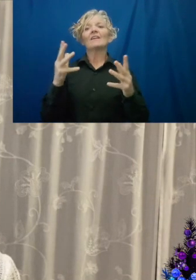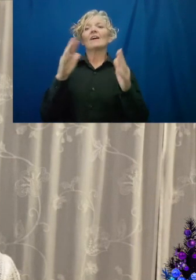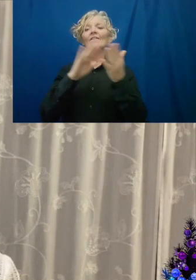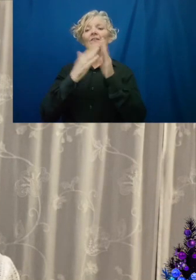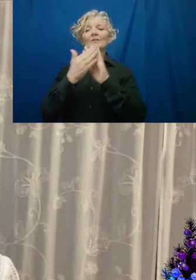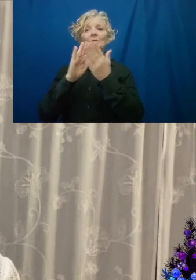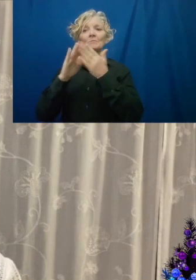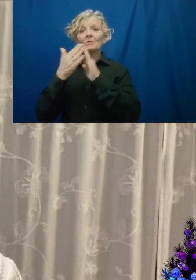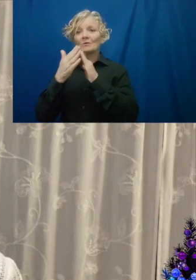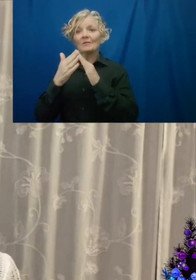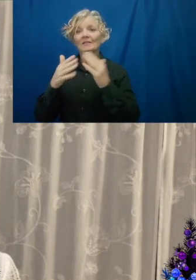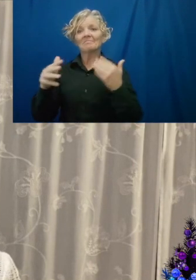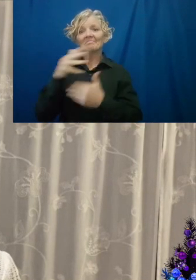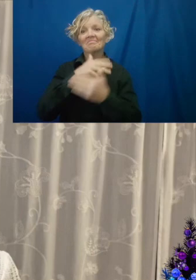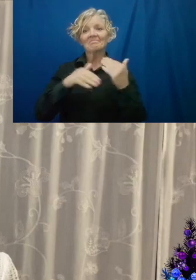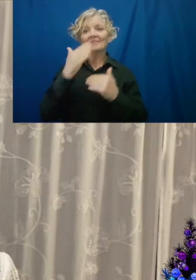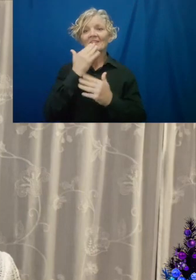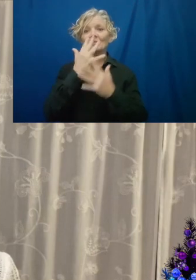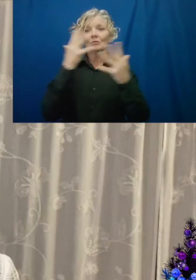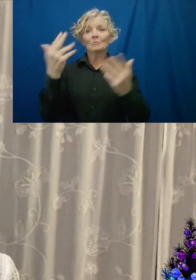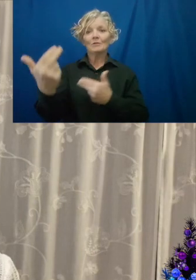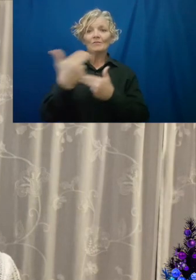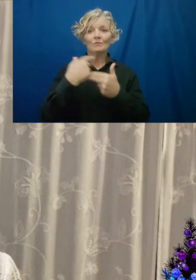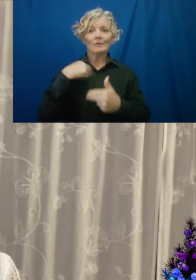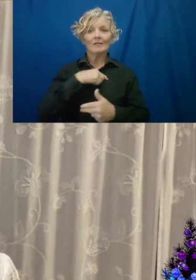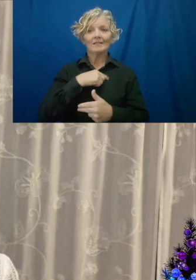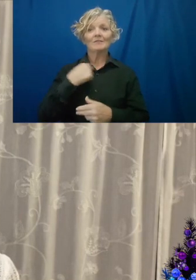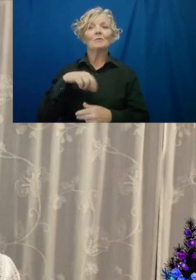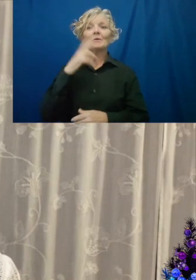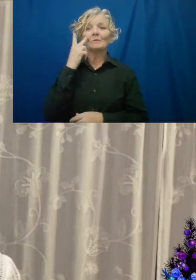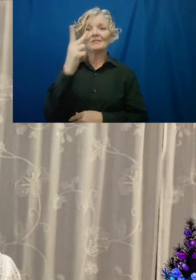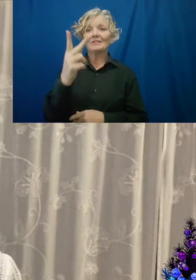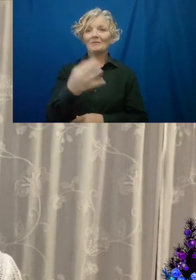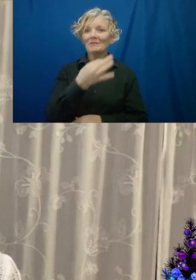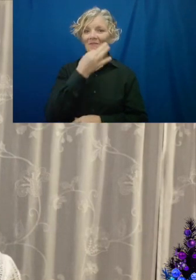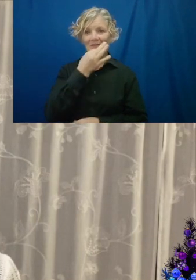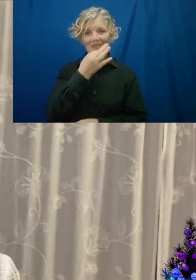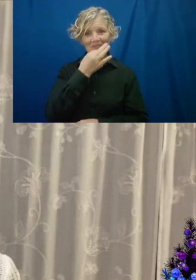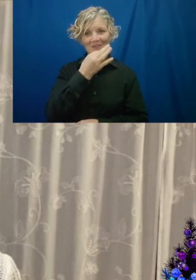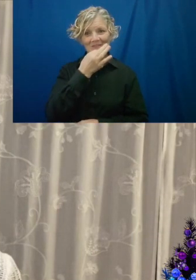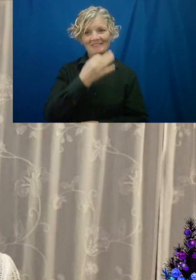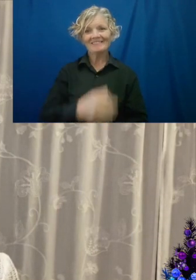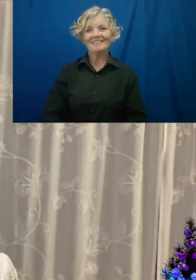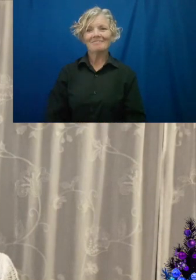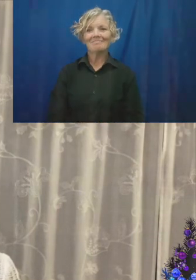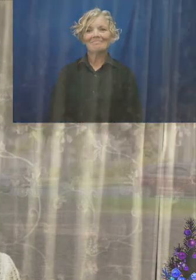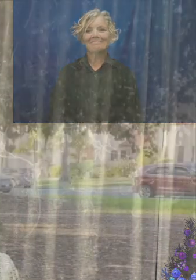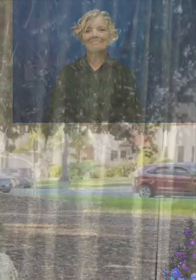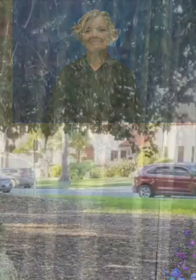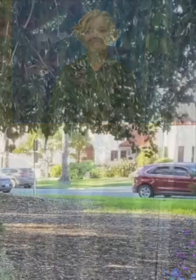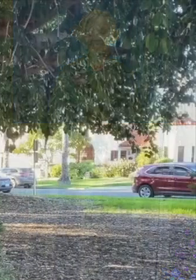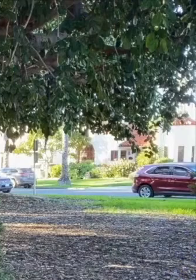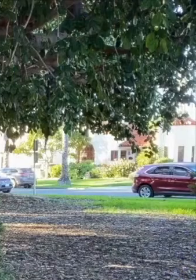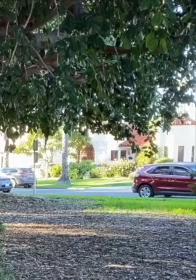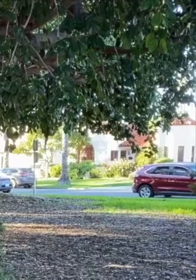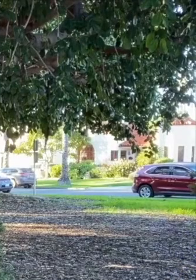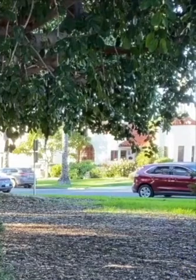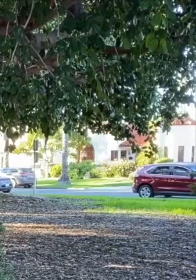community and friendship. Again, thank you so much for joining us, and we will see you very soon.